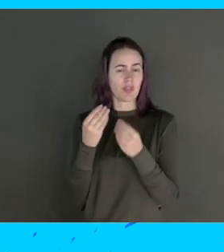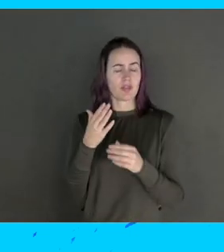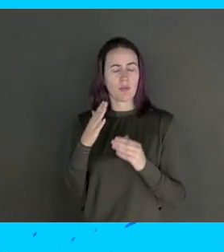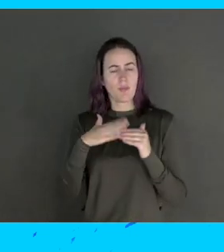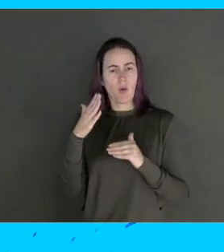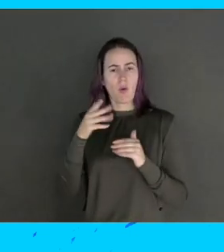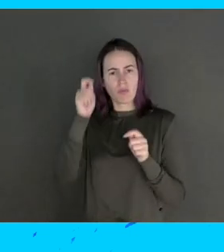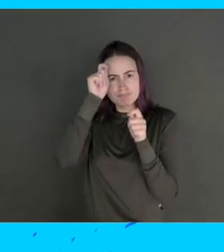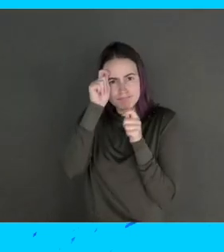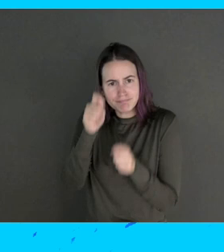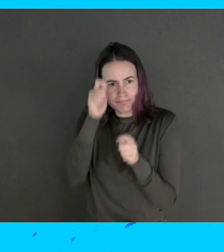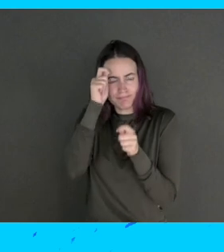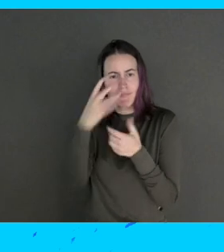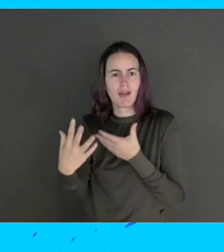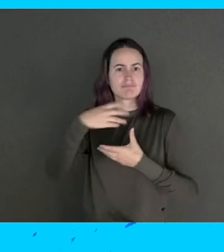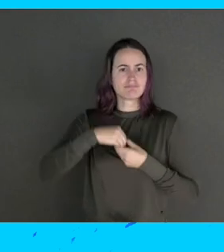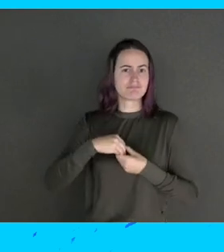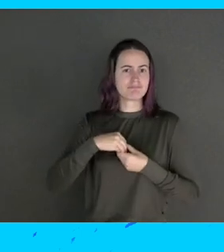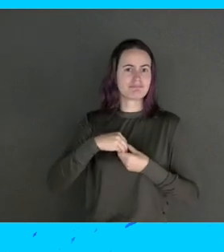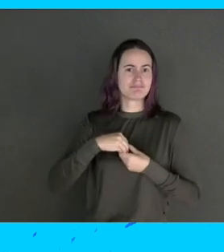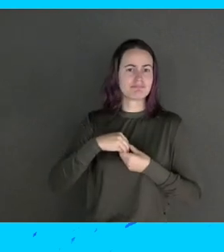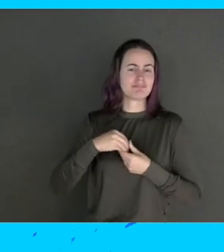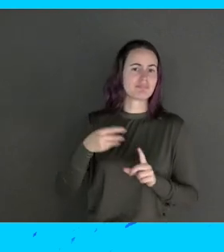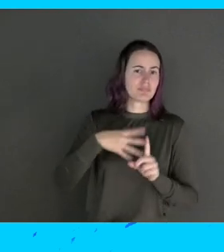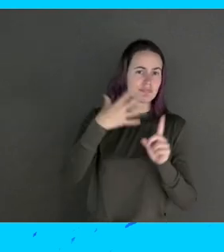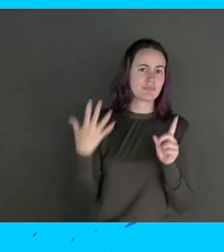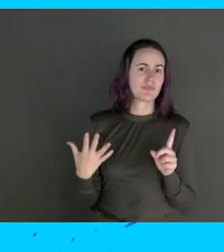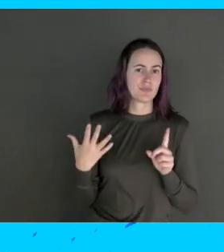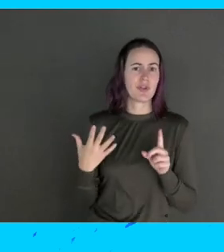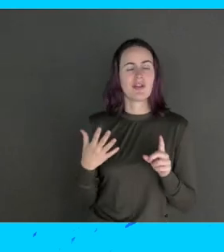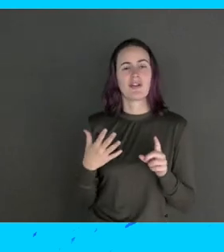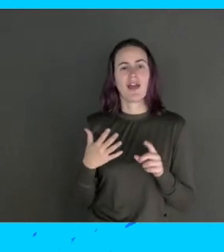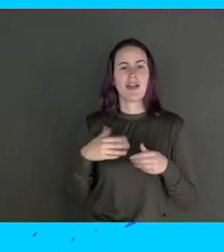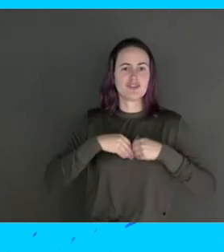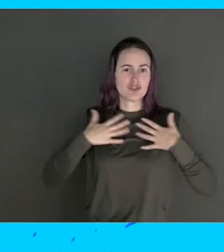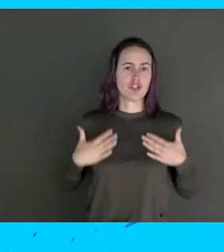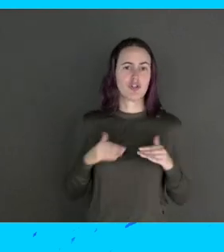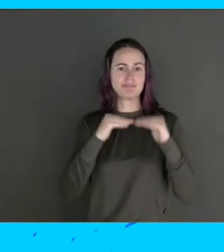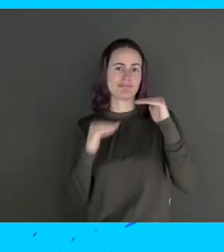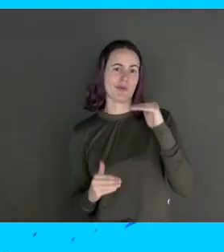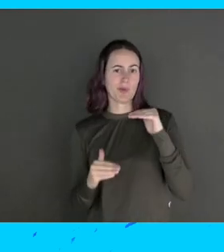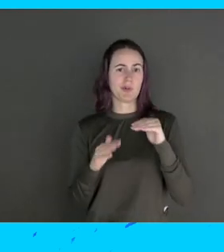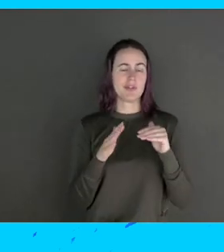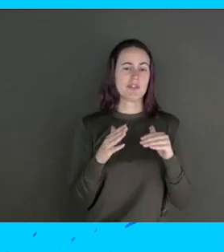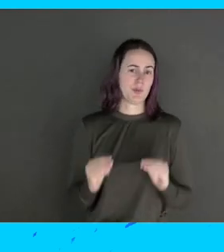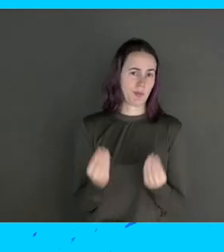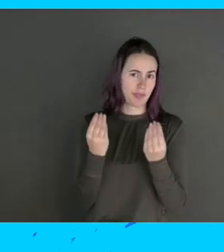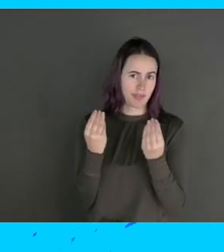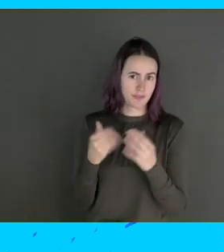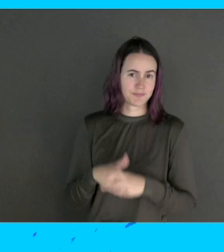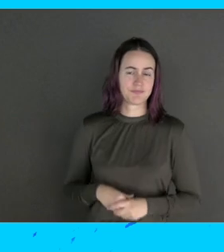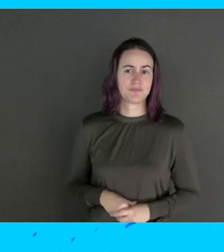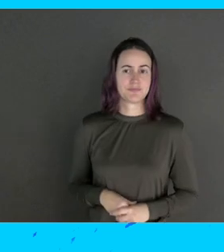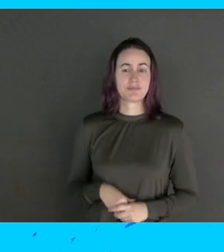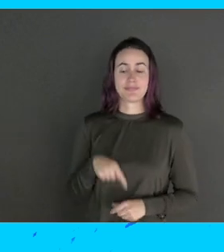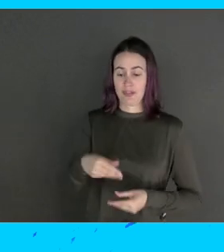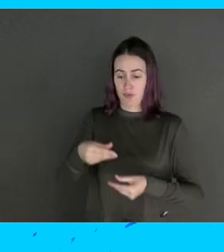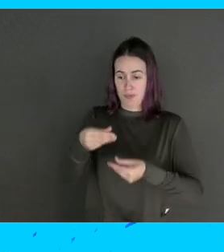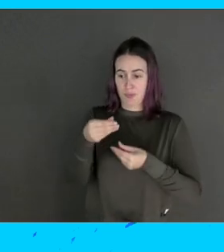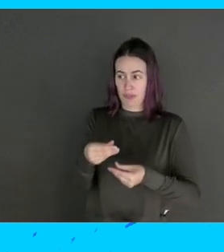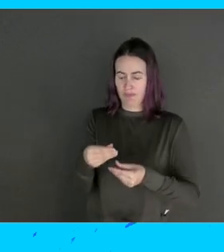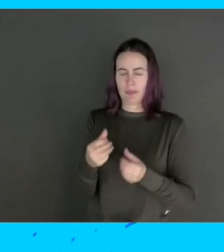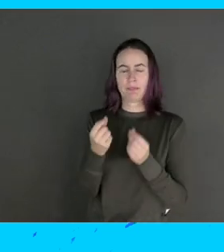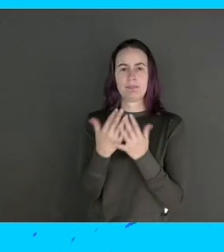inclusive of sexual and gender minority youth. This Insights for Action brief will include a number of actions that